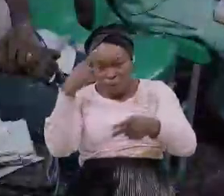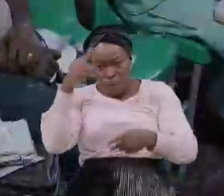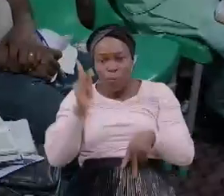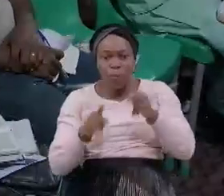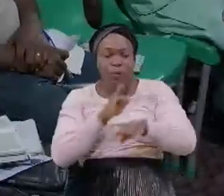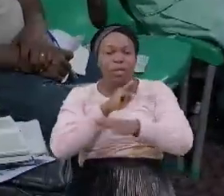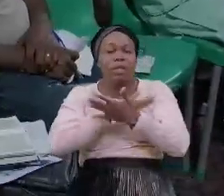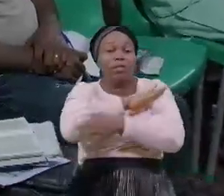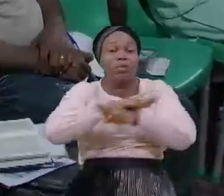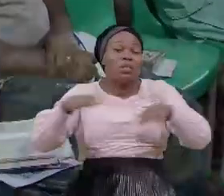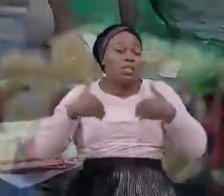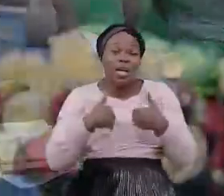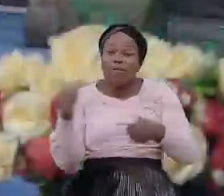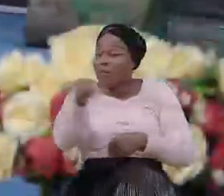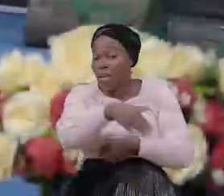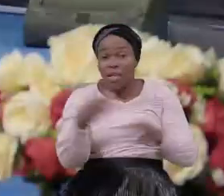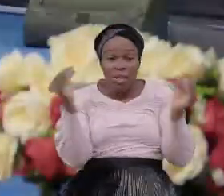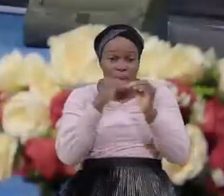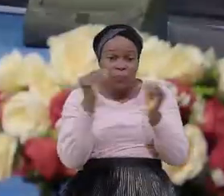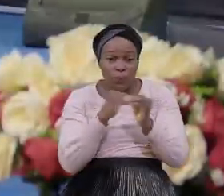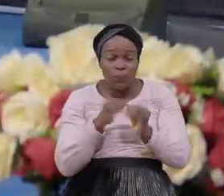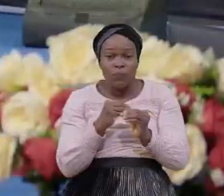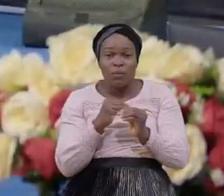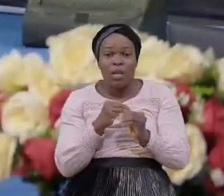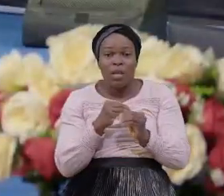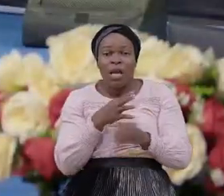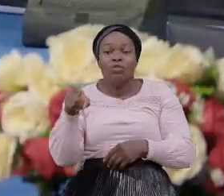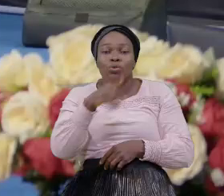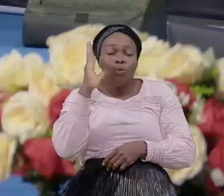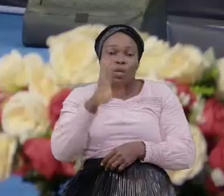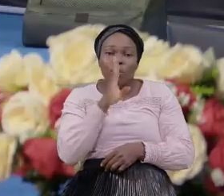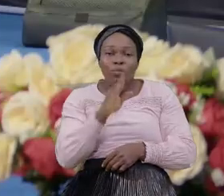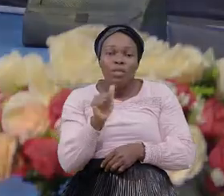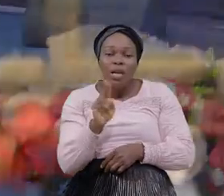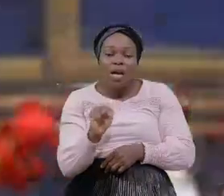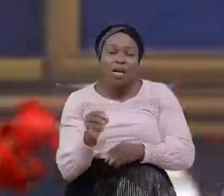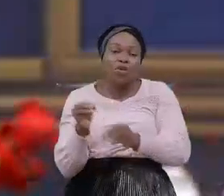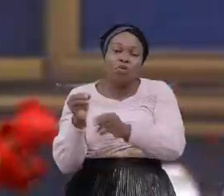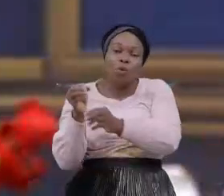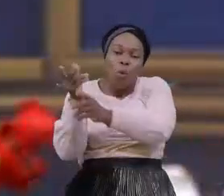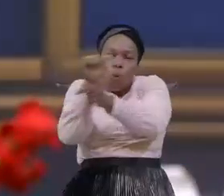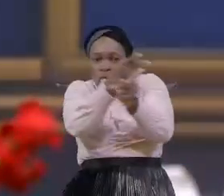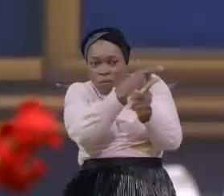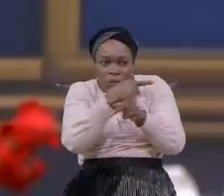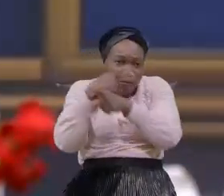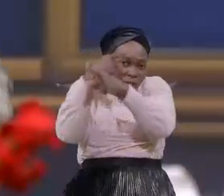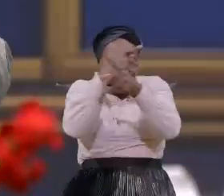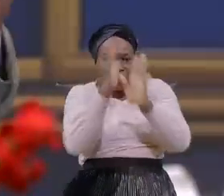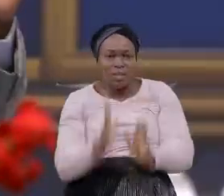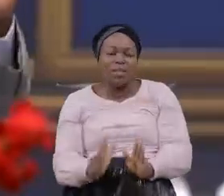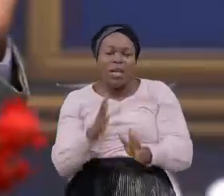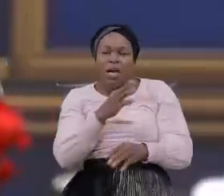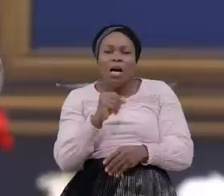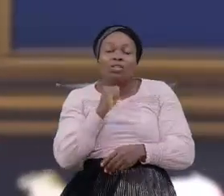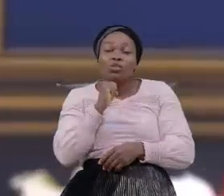a financier. Not lending your father money and say, Daddy, I